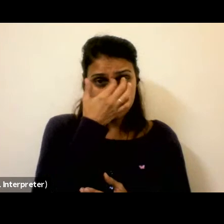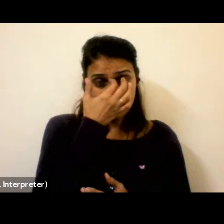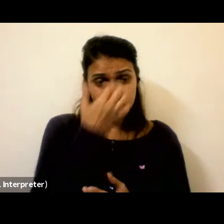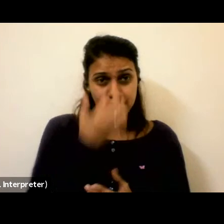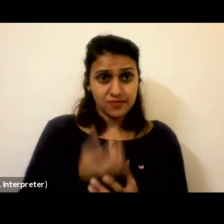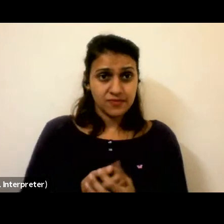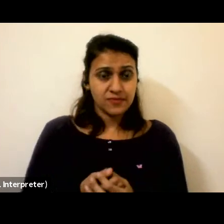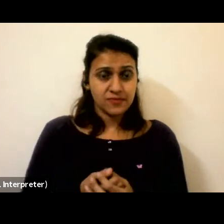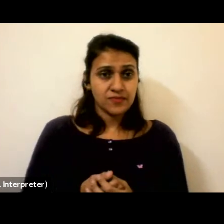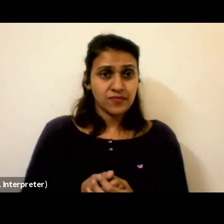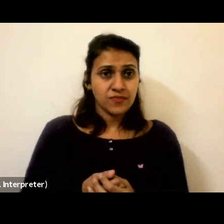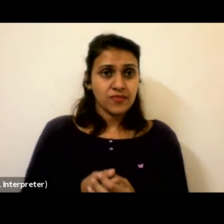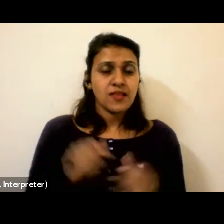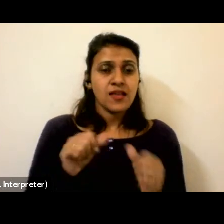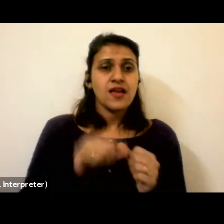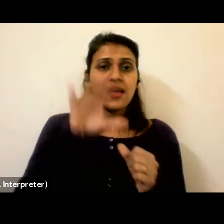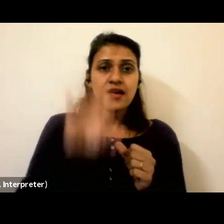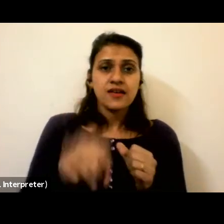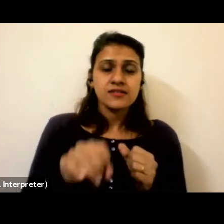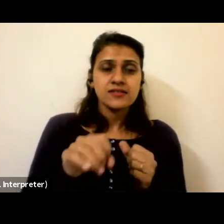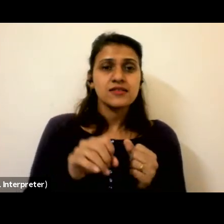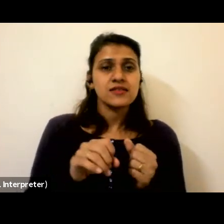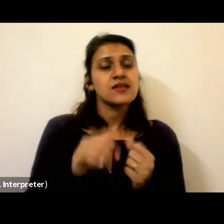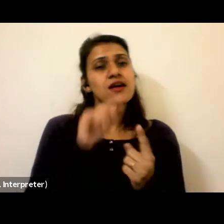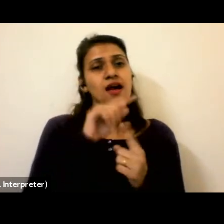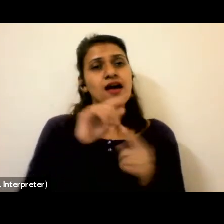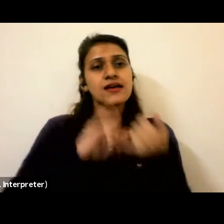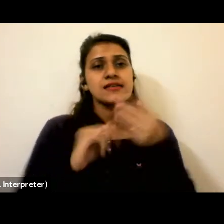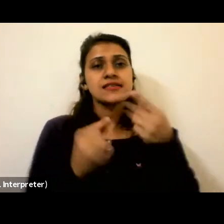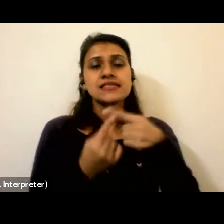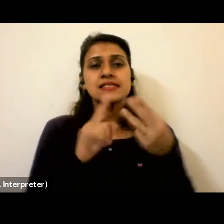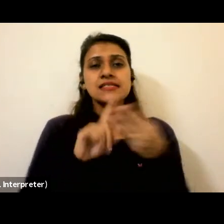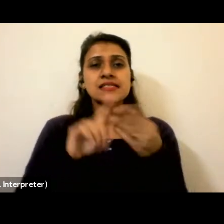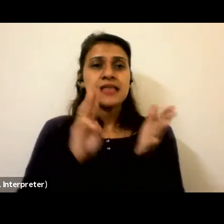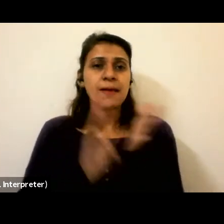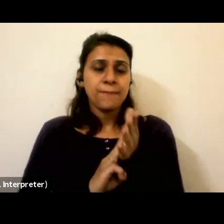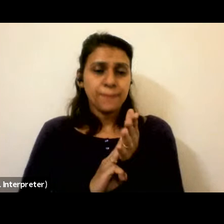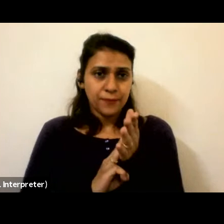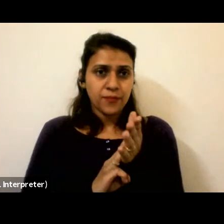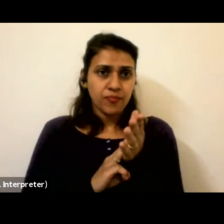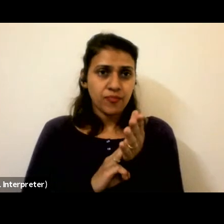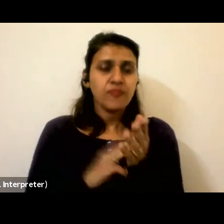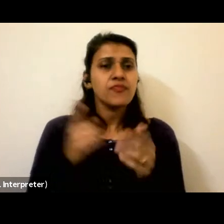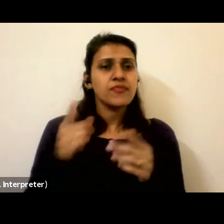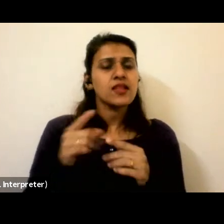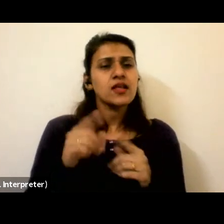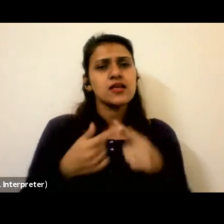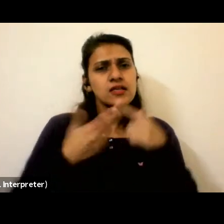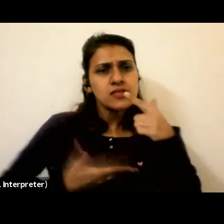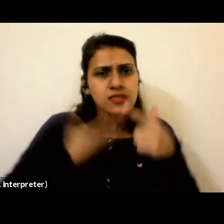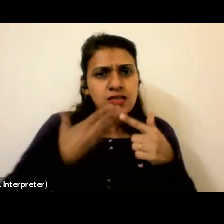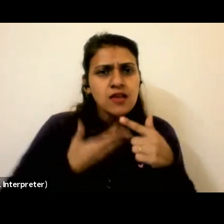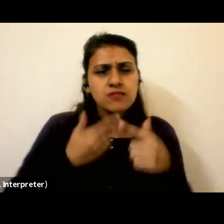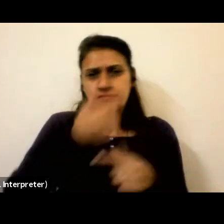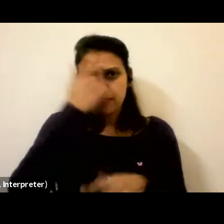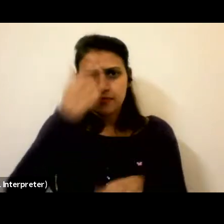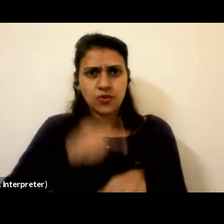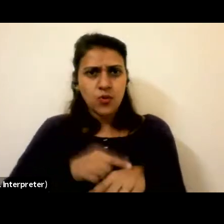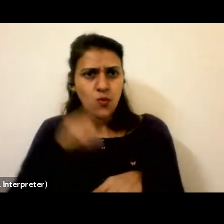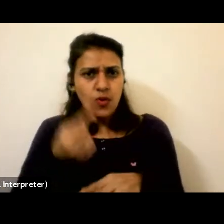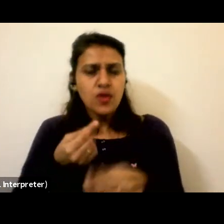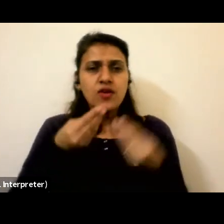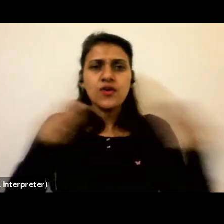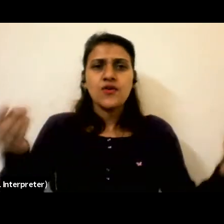Project STEM Access, now iSTEM, that provides technical training, mentorship, and hands-on opportunities to